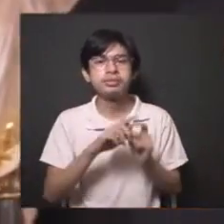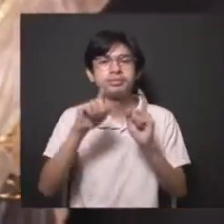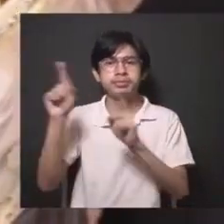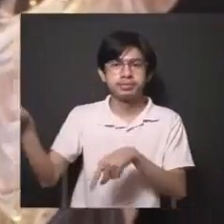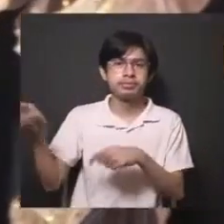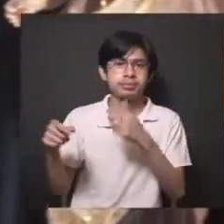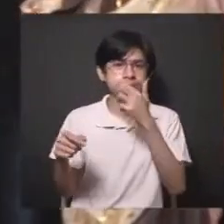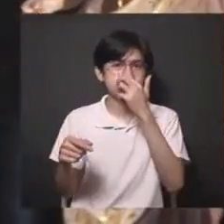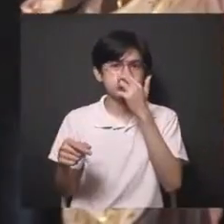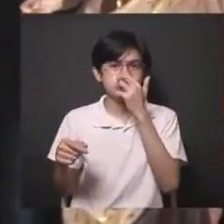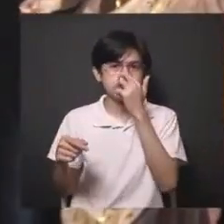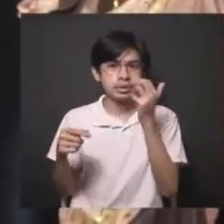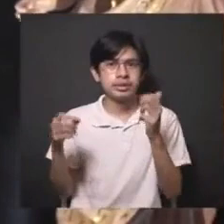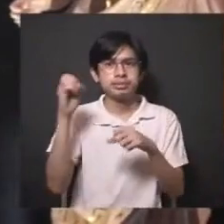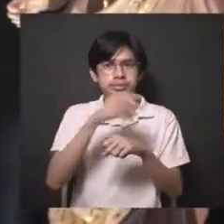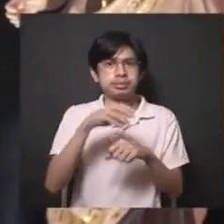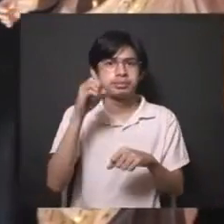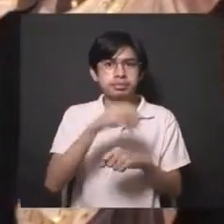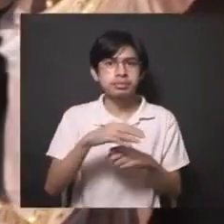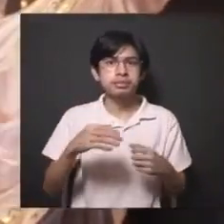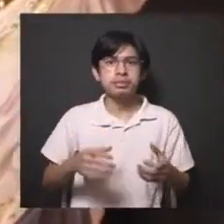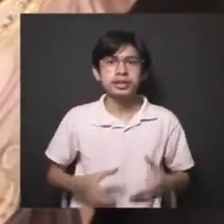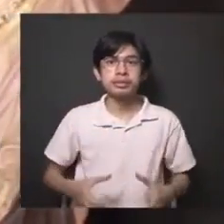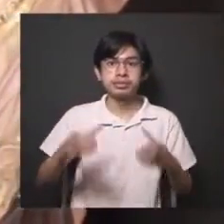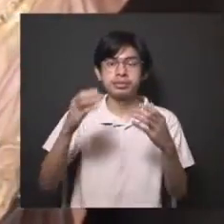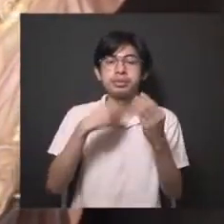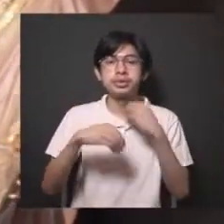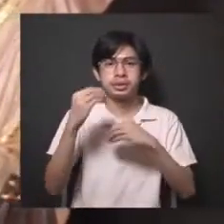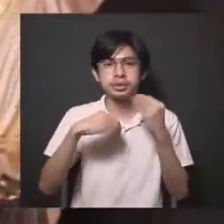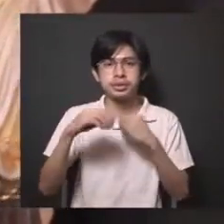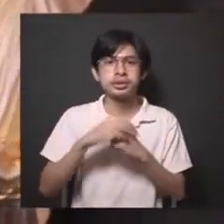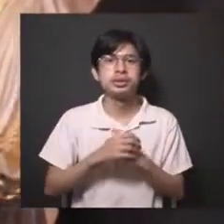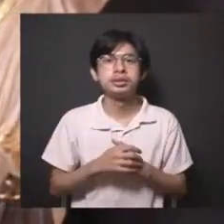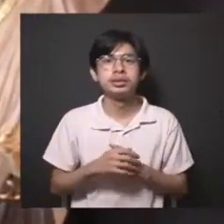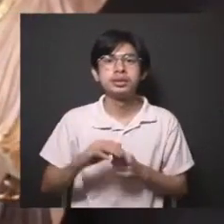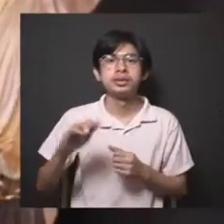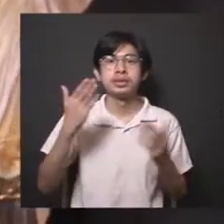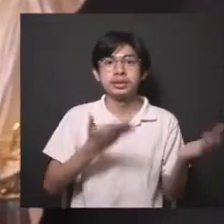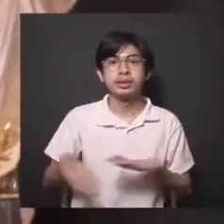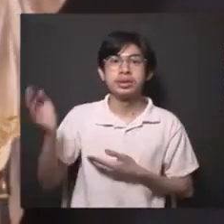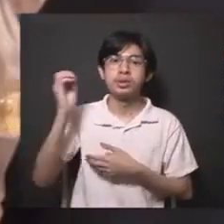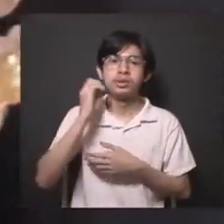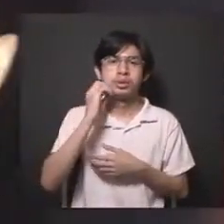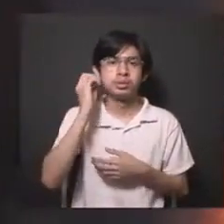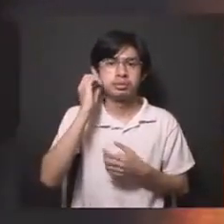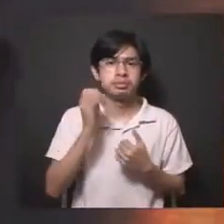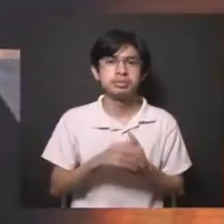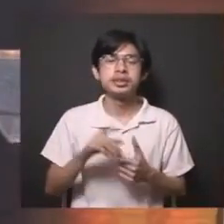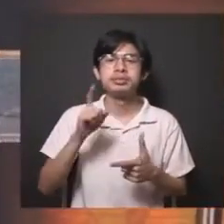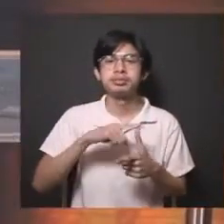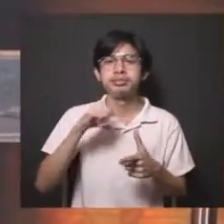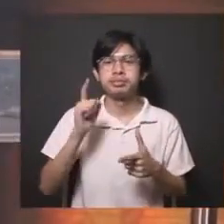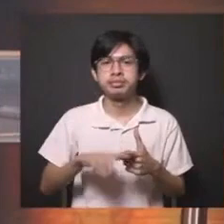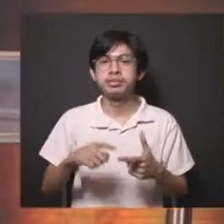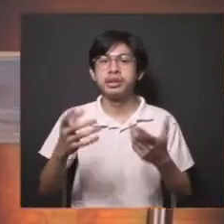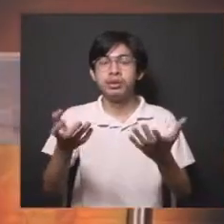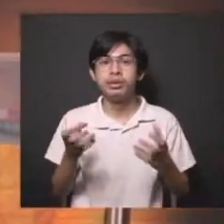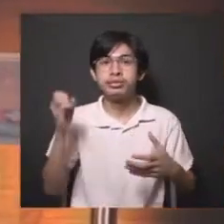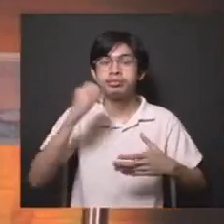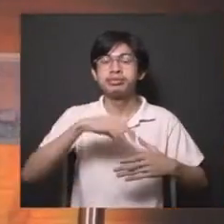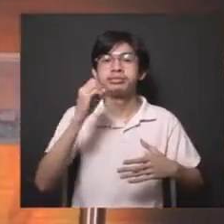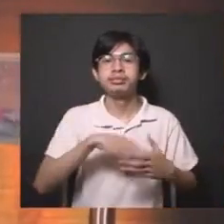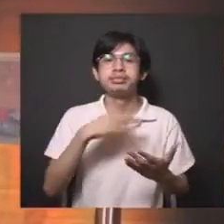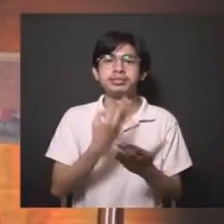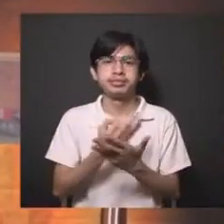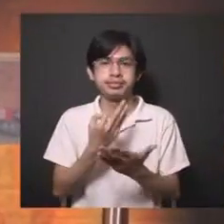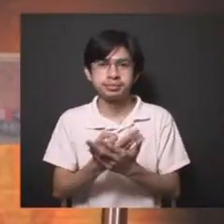for my brothers to take home, for these people to take home, rather." And then he says, "I want you to put back the money that they used to buy